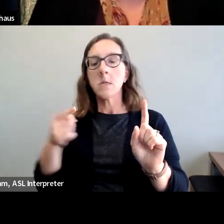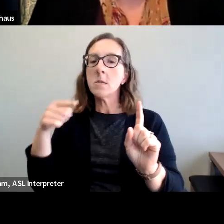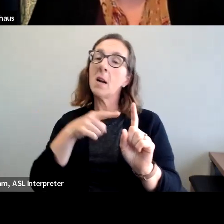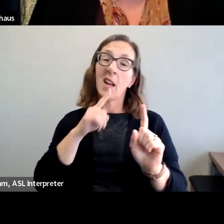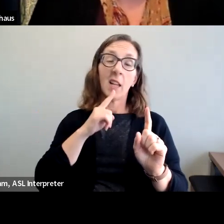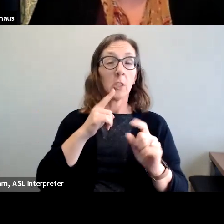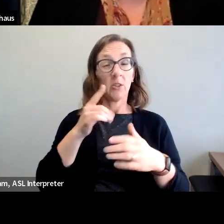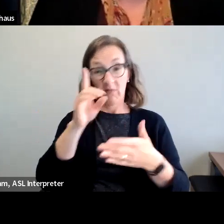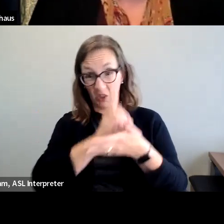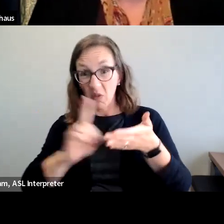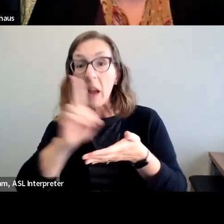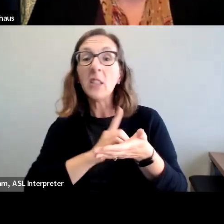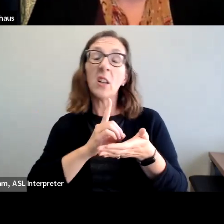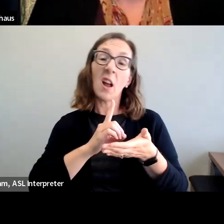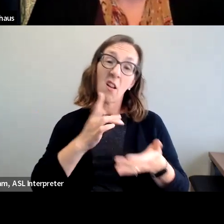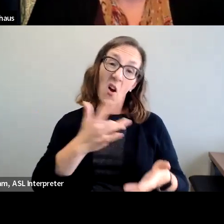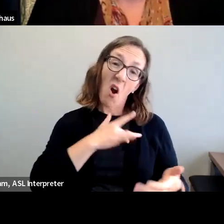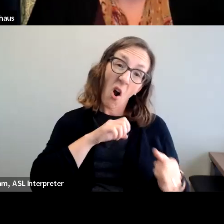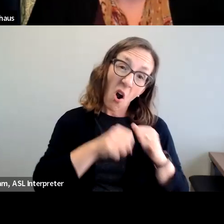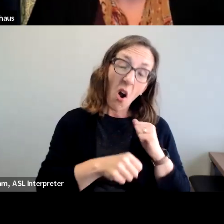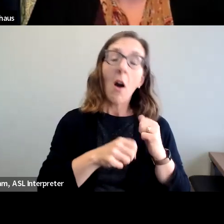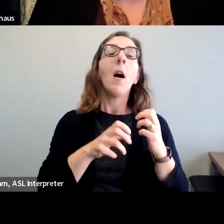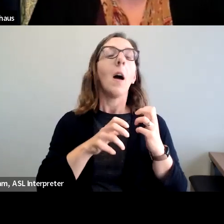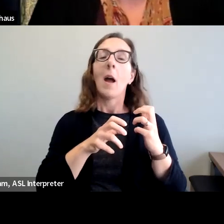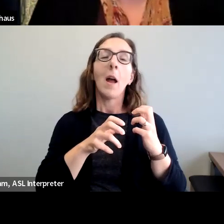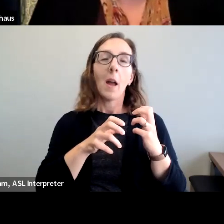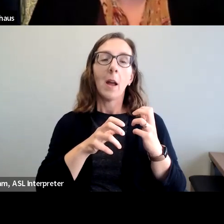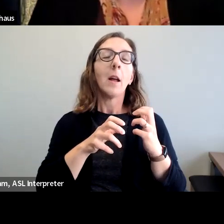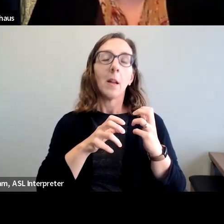but ultimately Will was meant to be mine, so we chose the adoption route.